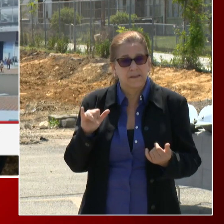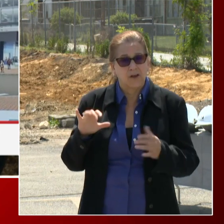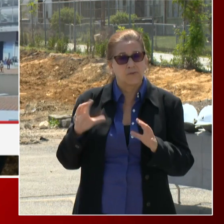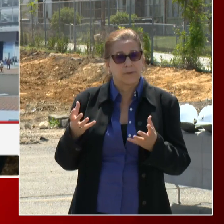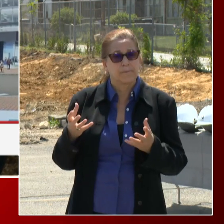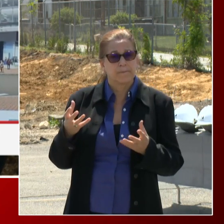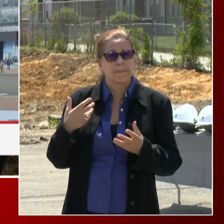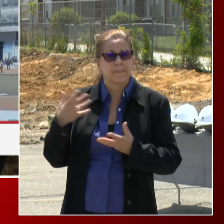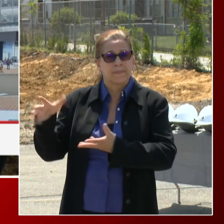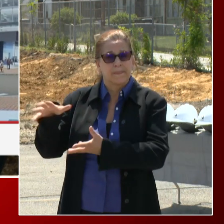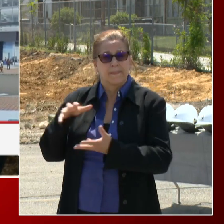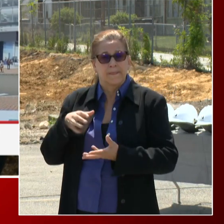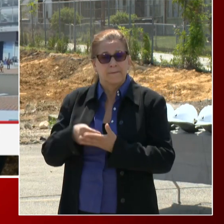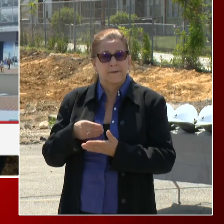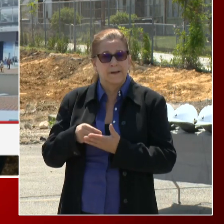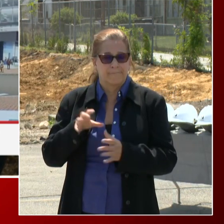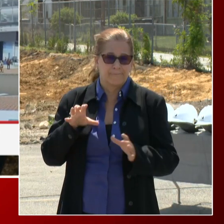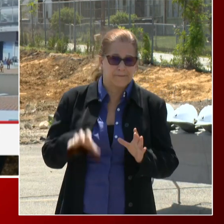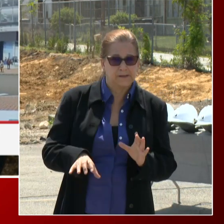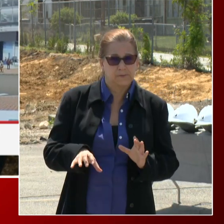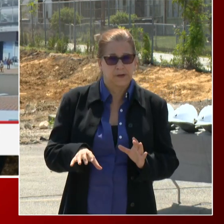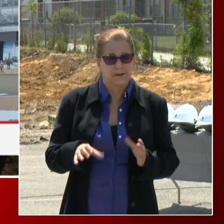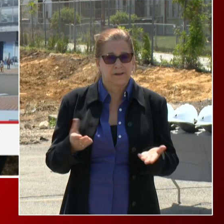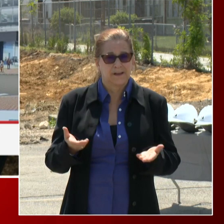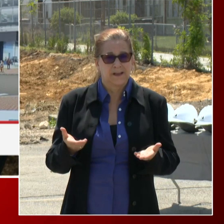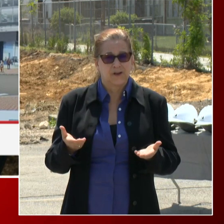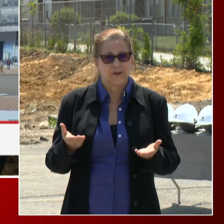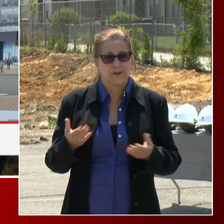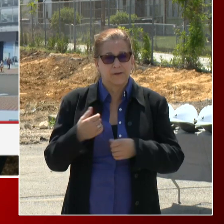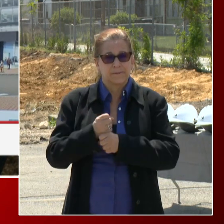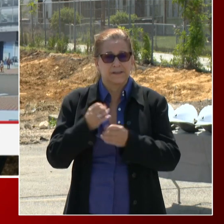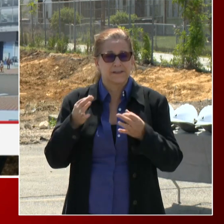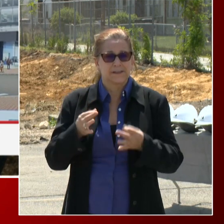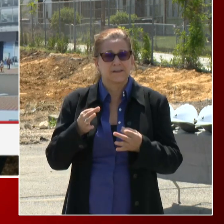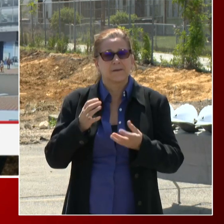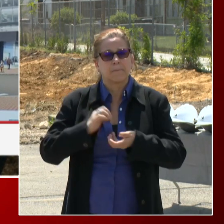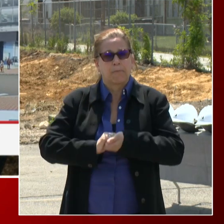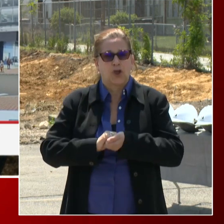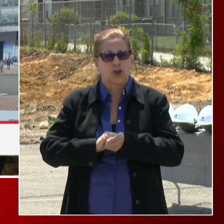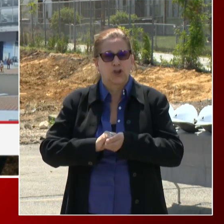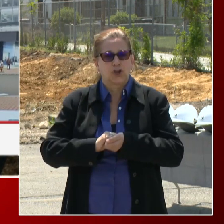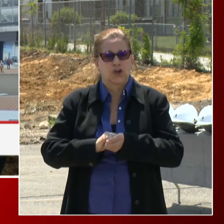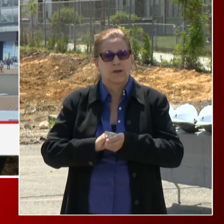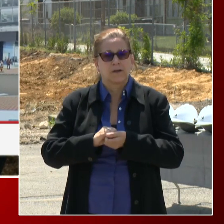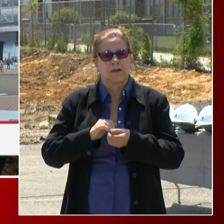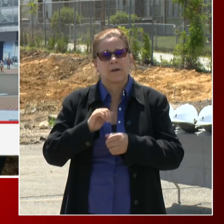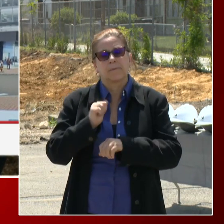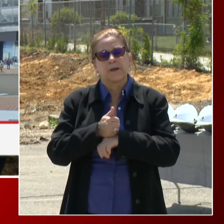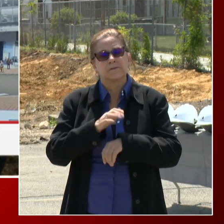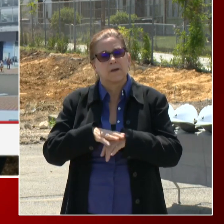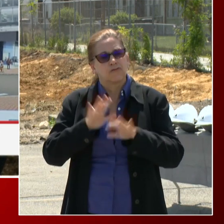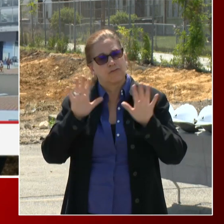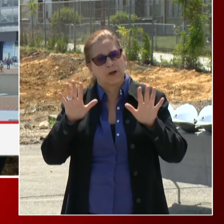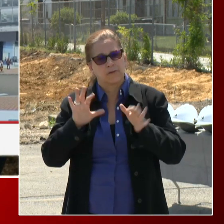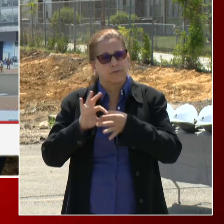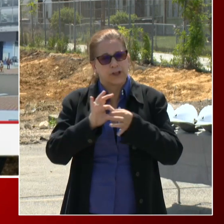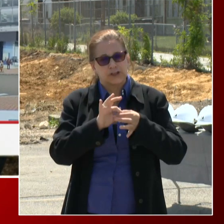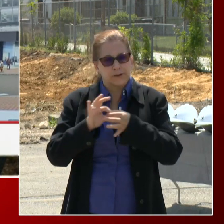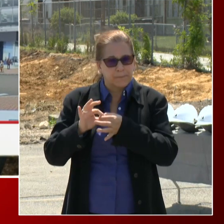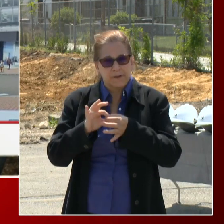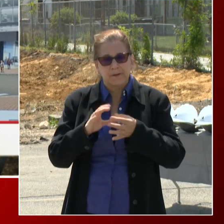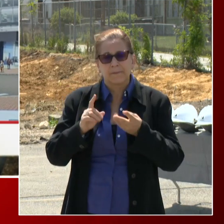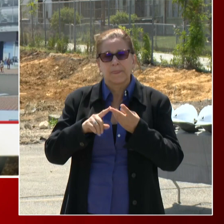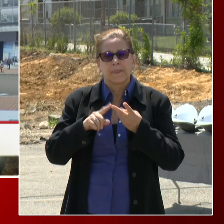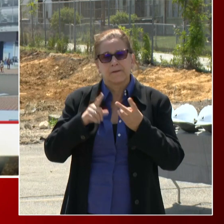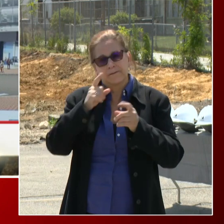decisions, we make them based upon good partners, based upon good sound economics, and based upon